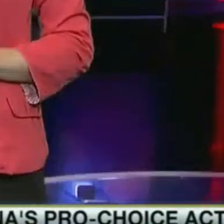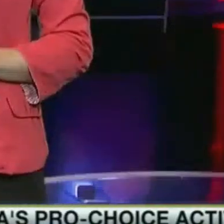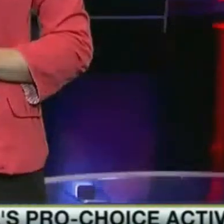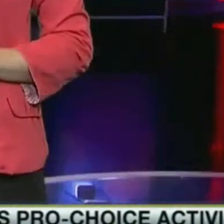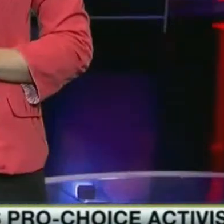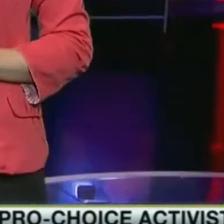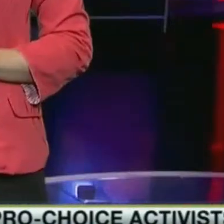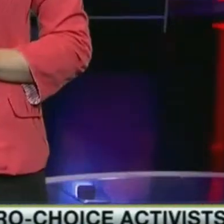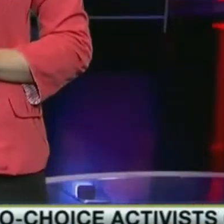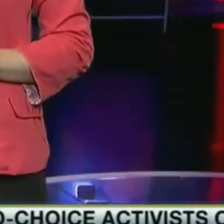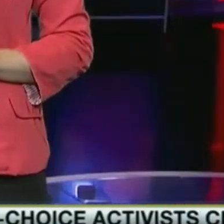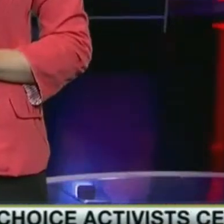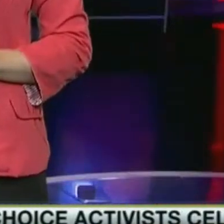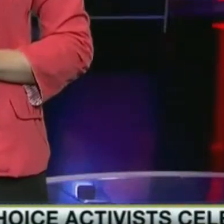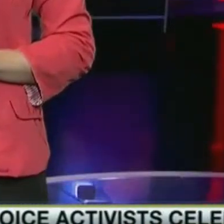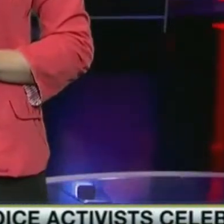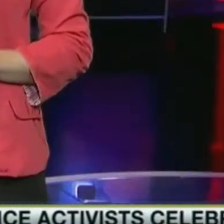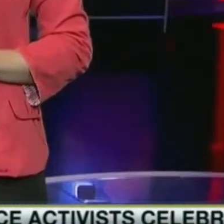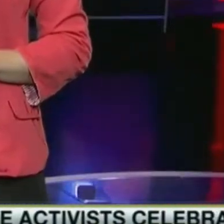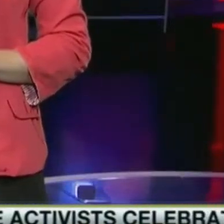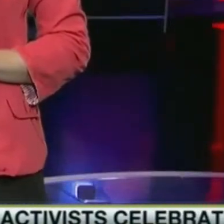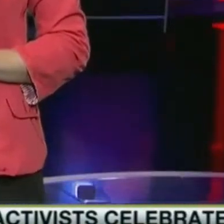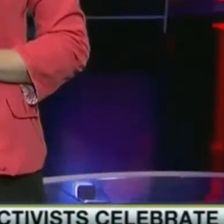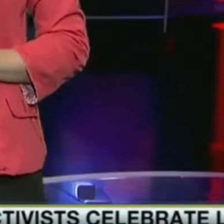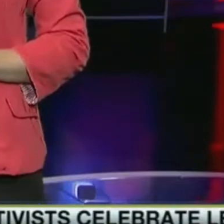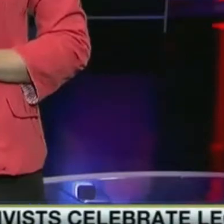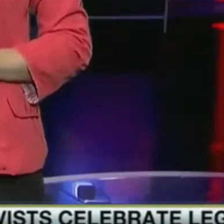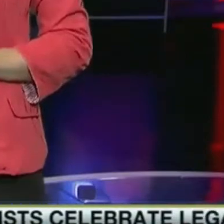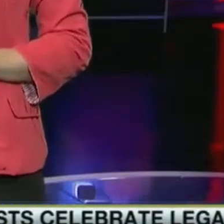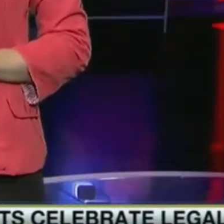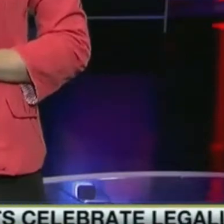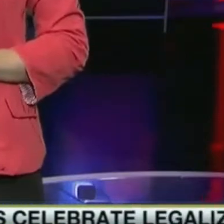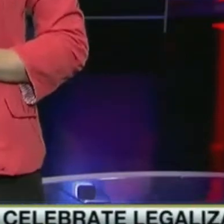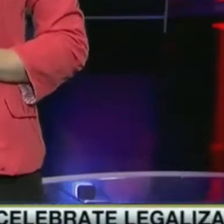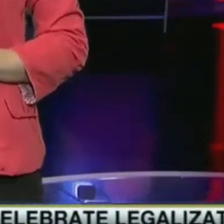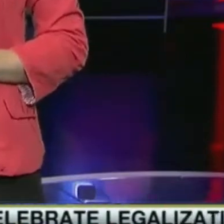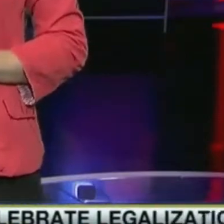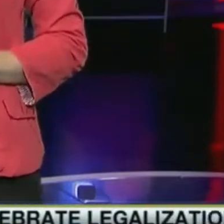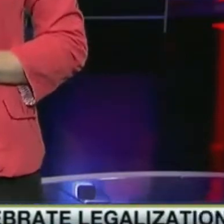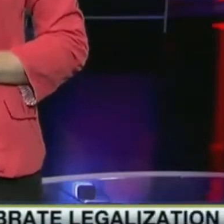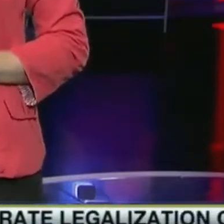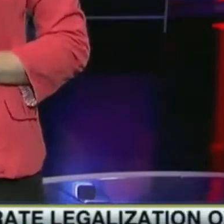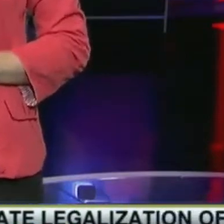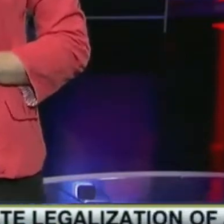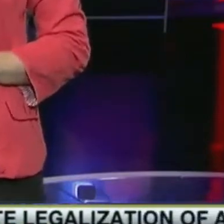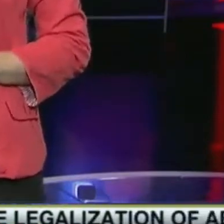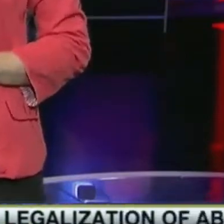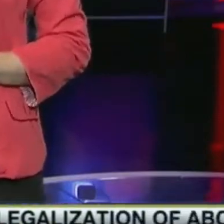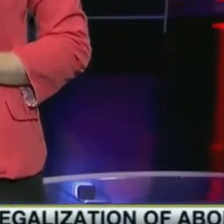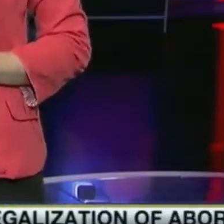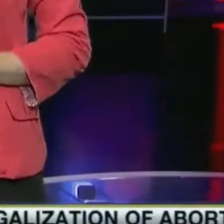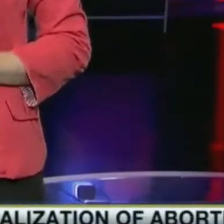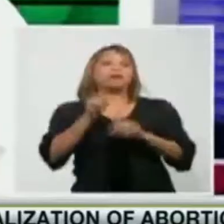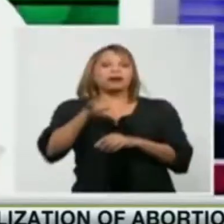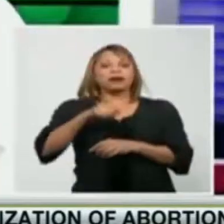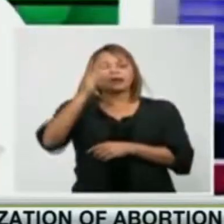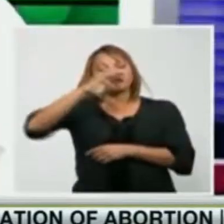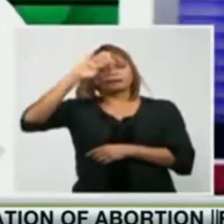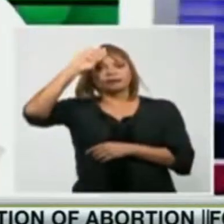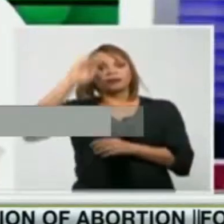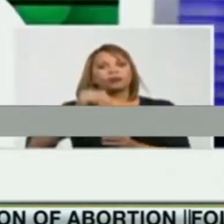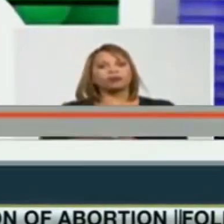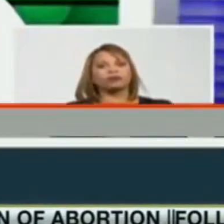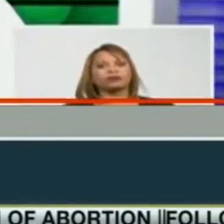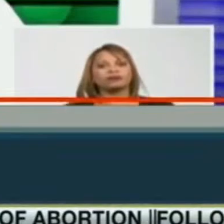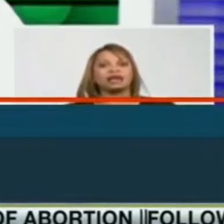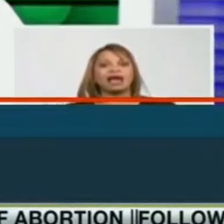This Wednesday, Cuba's National Director of Epidemiology, Dr. Francisco Duran, offered a report on the COVID-19 situation in the country. As of last